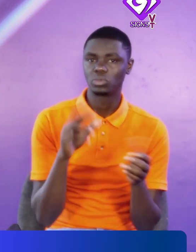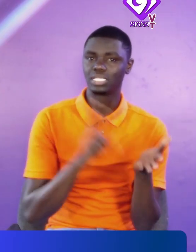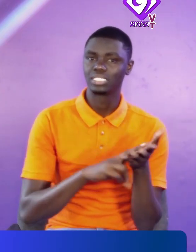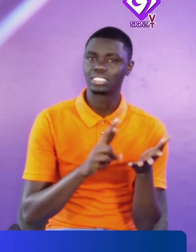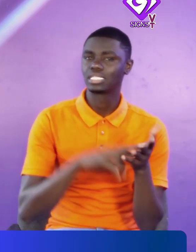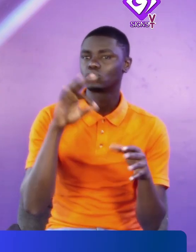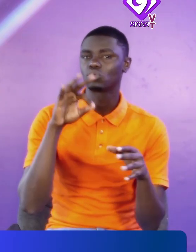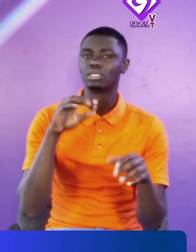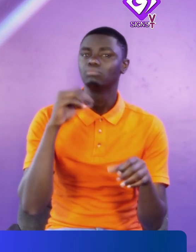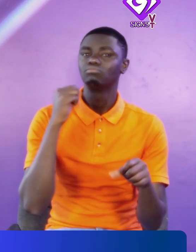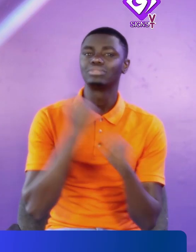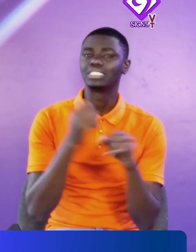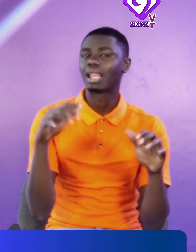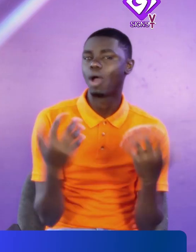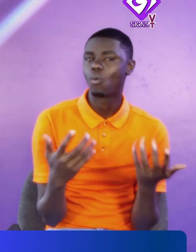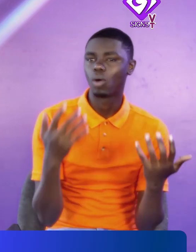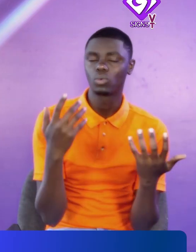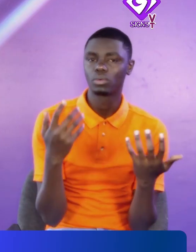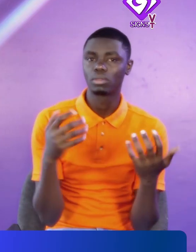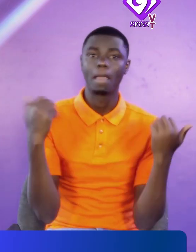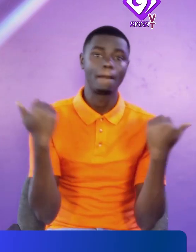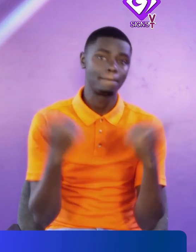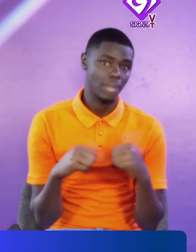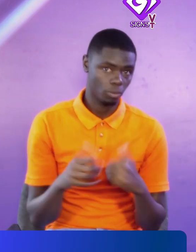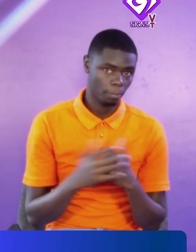how it's supposed to be done, when is the